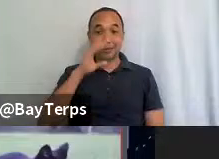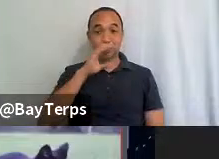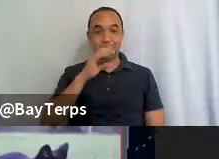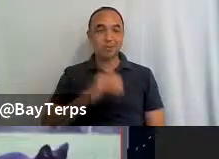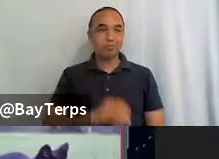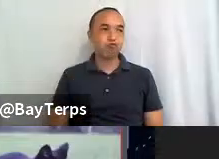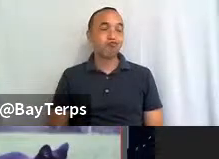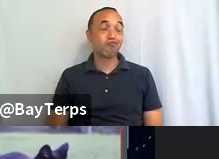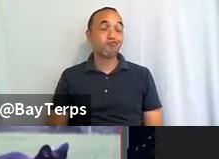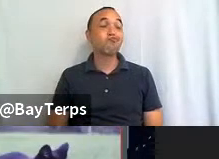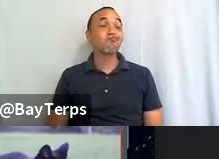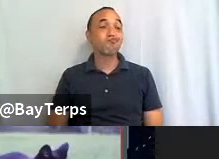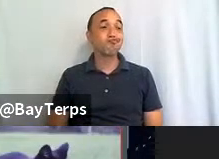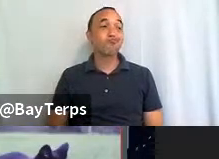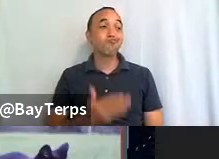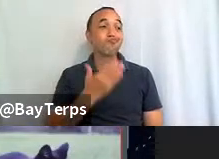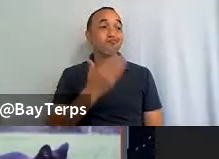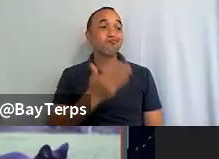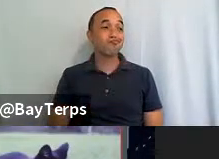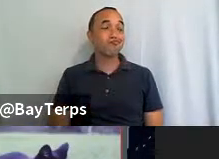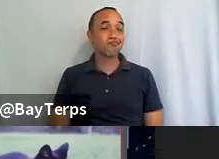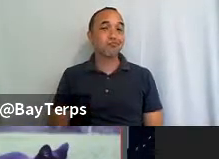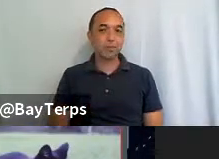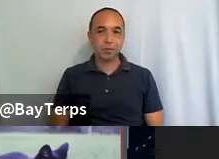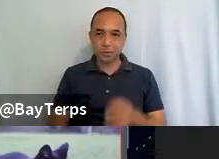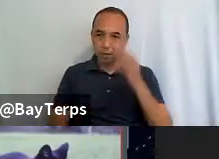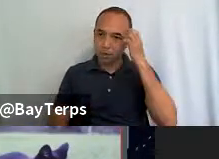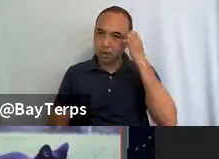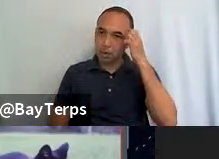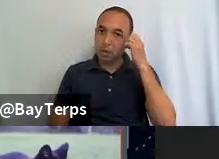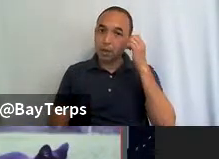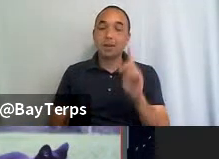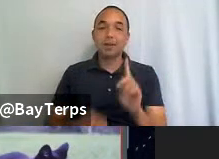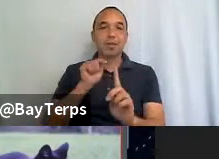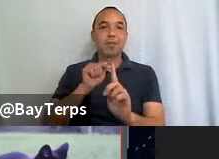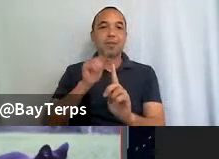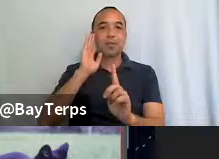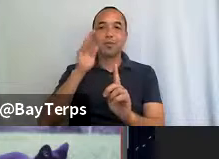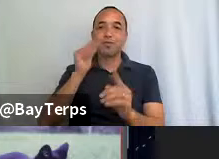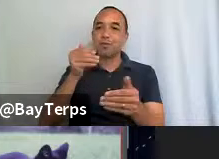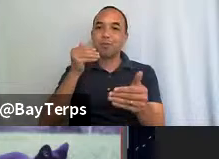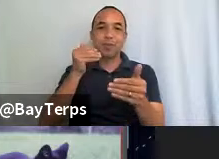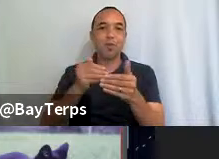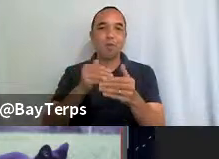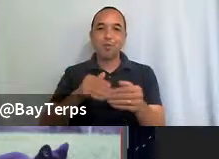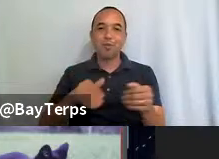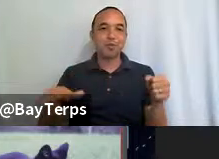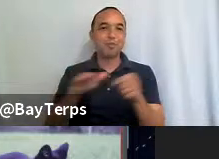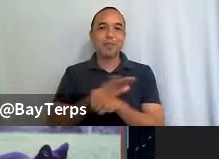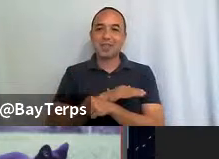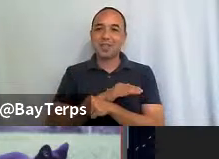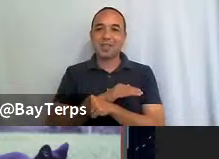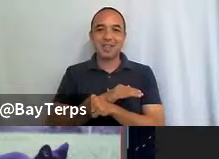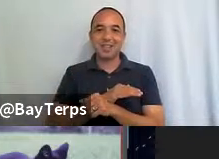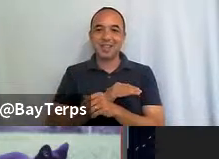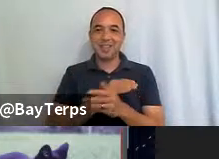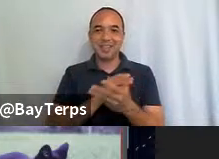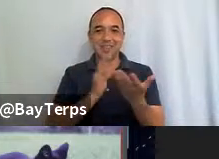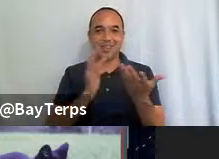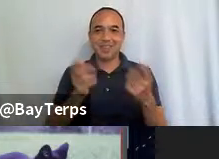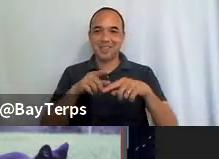Thanks. apologize. Thanks a lot. This one's gonna be almost completely just on your